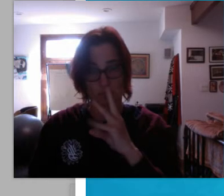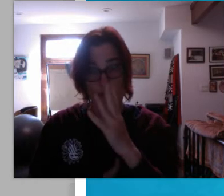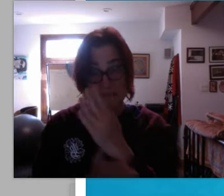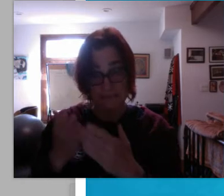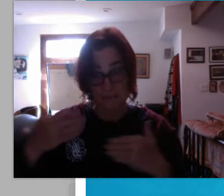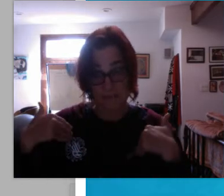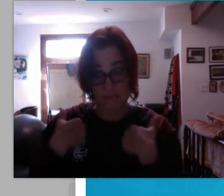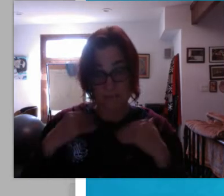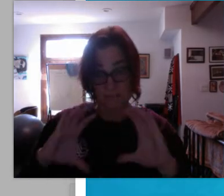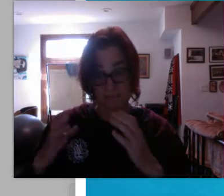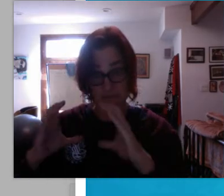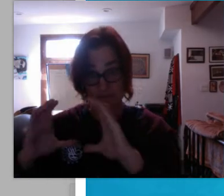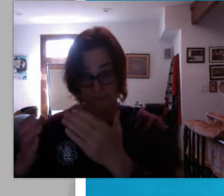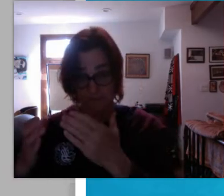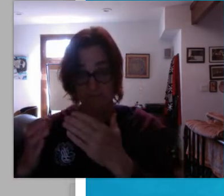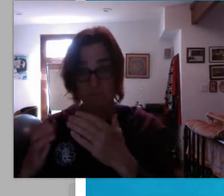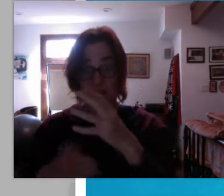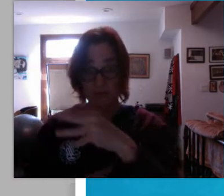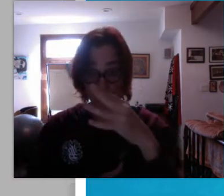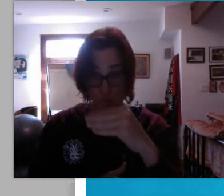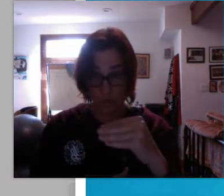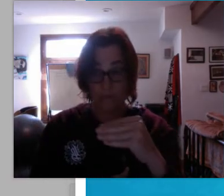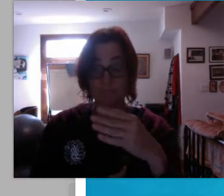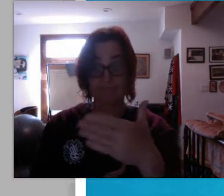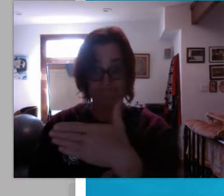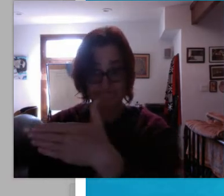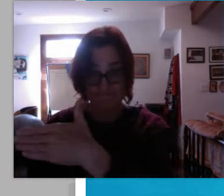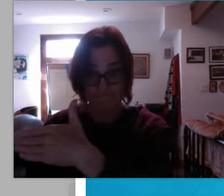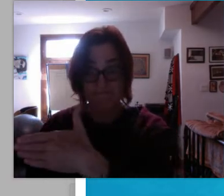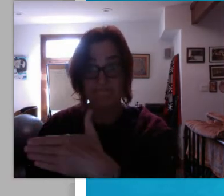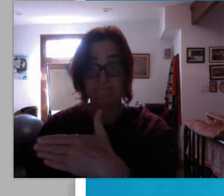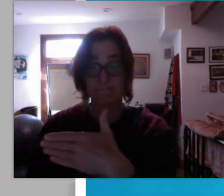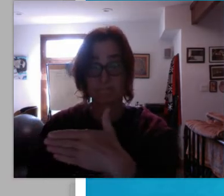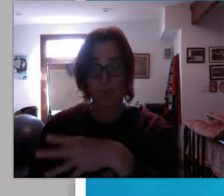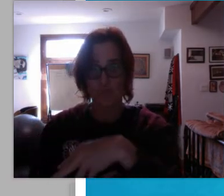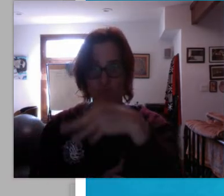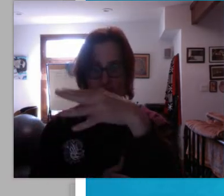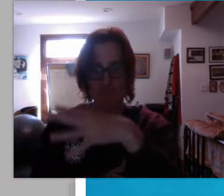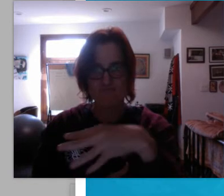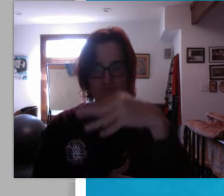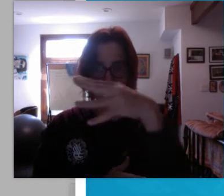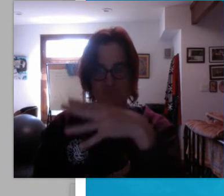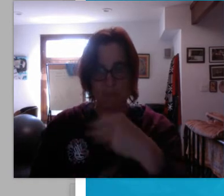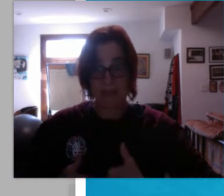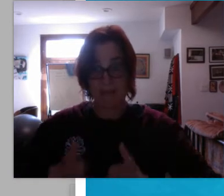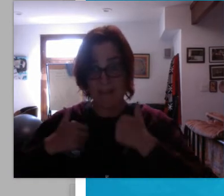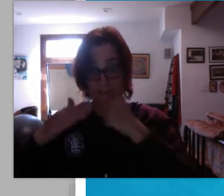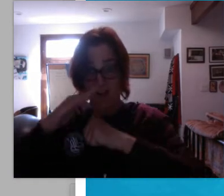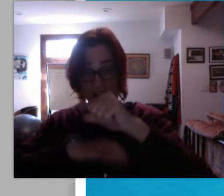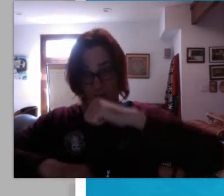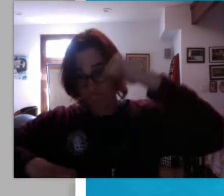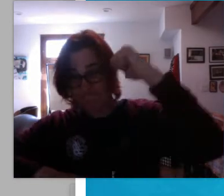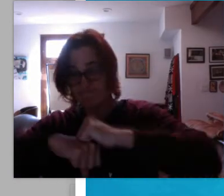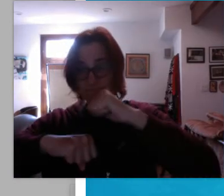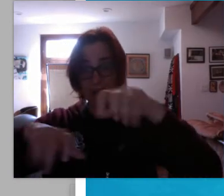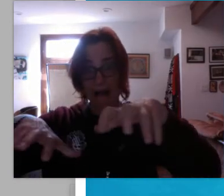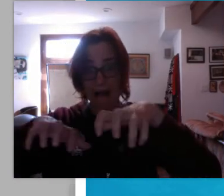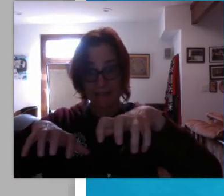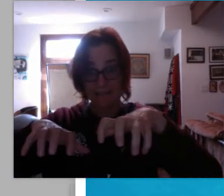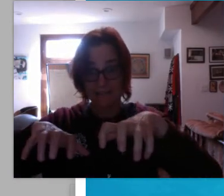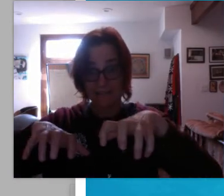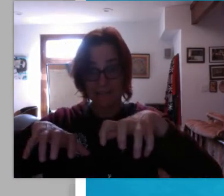Some species of squid, cod, and jellyfish live under solid ice